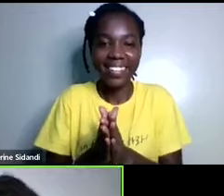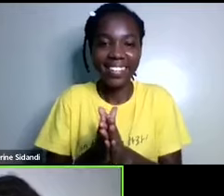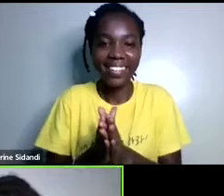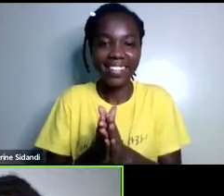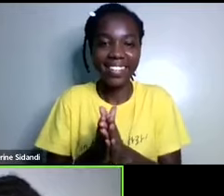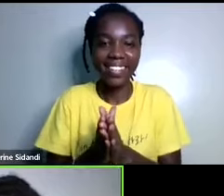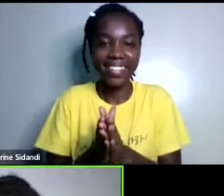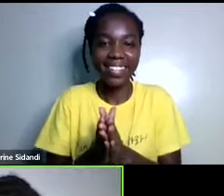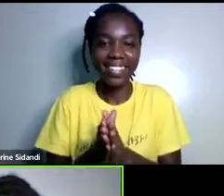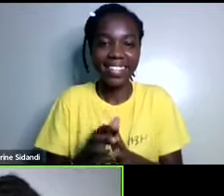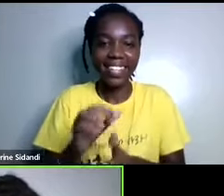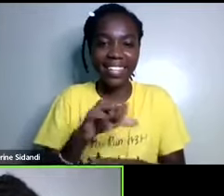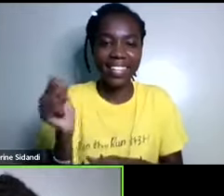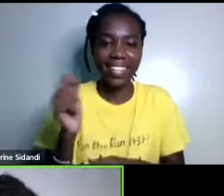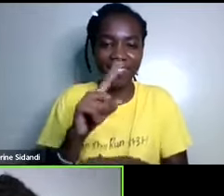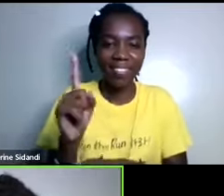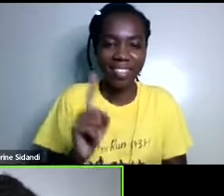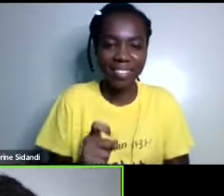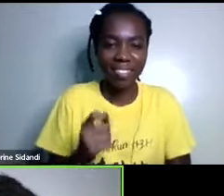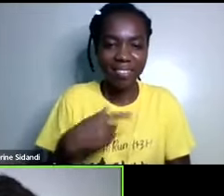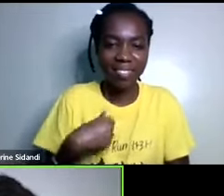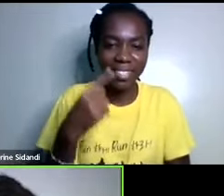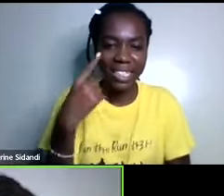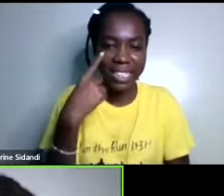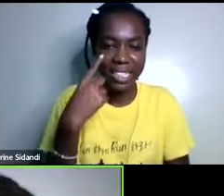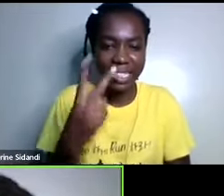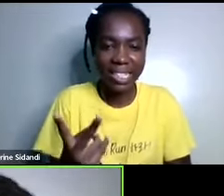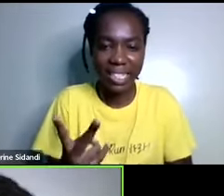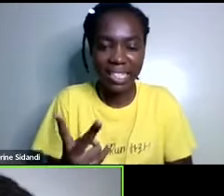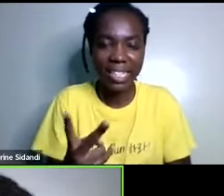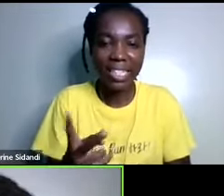what was the other question? So David was asking,